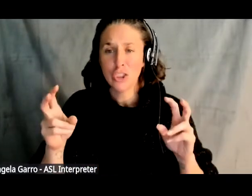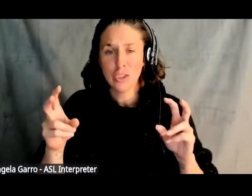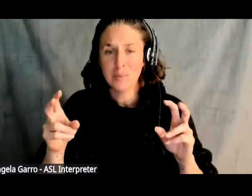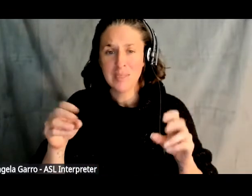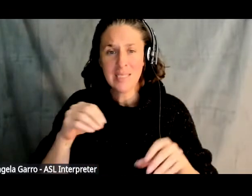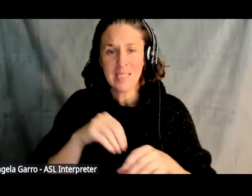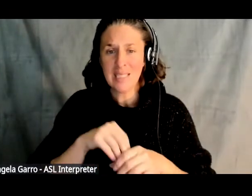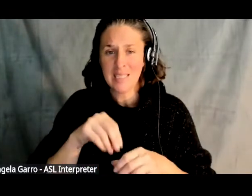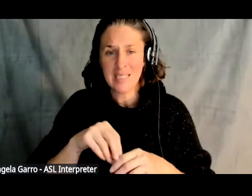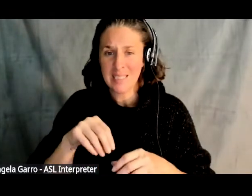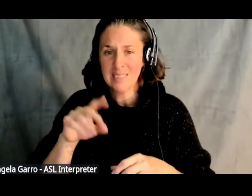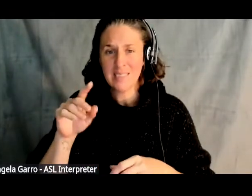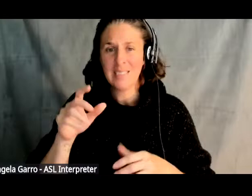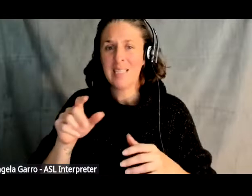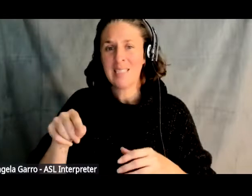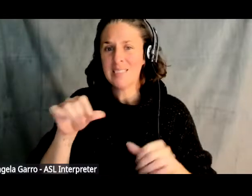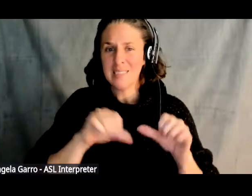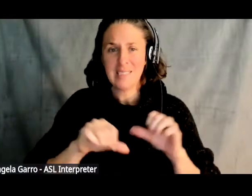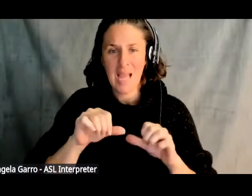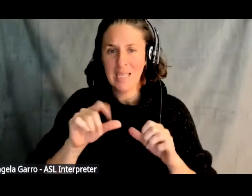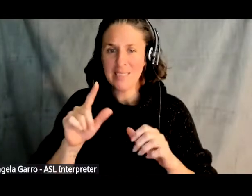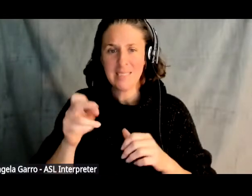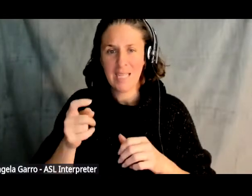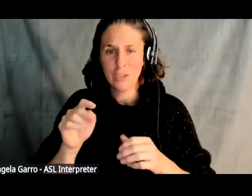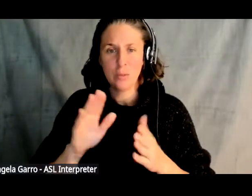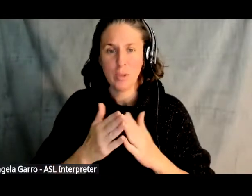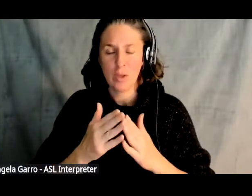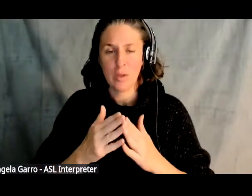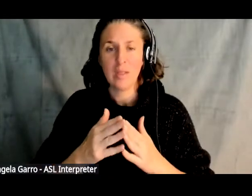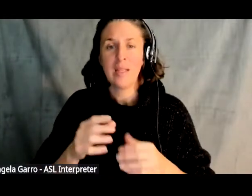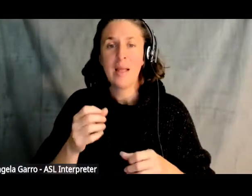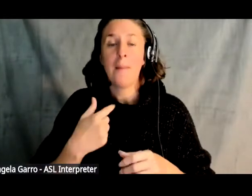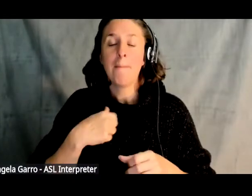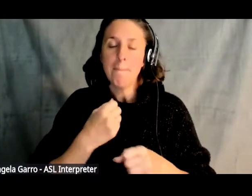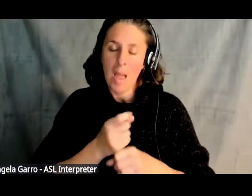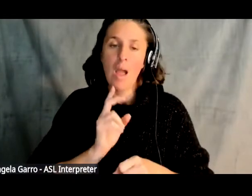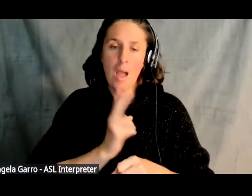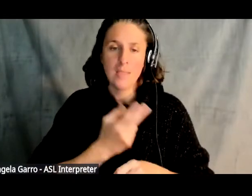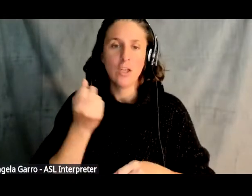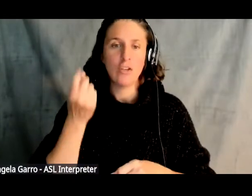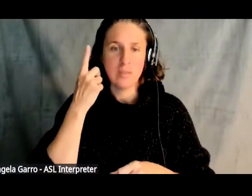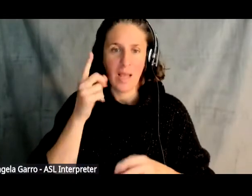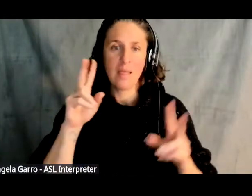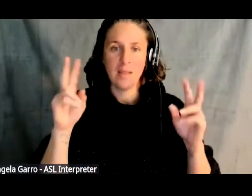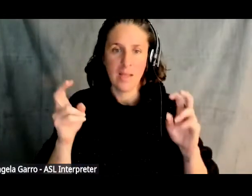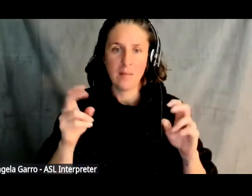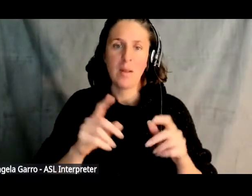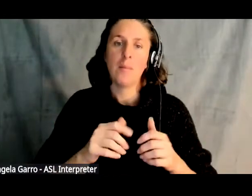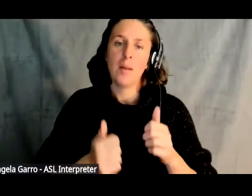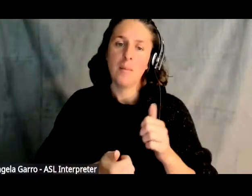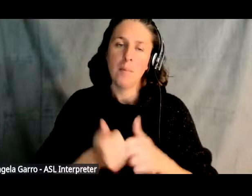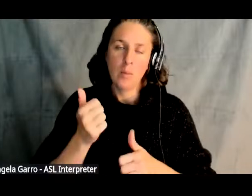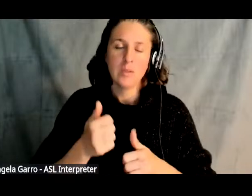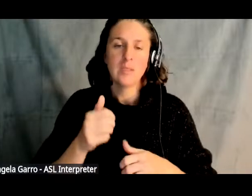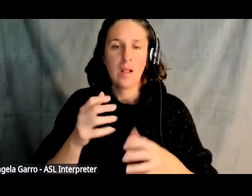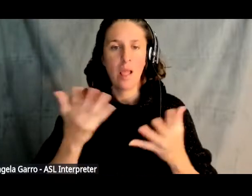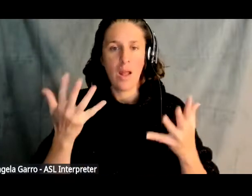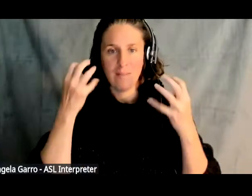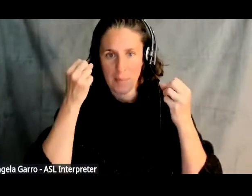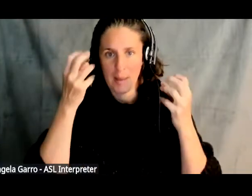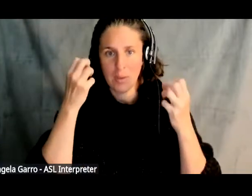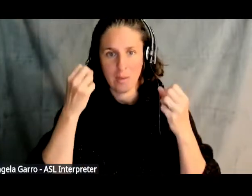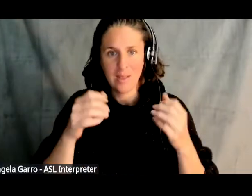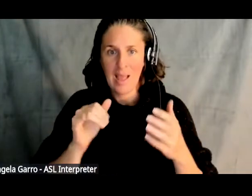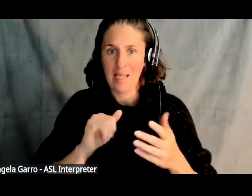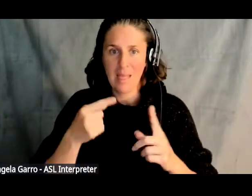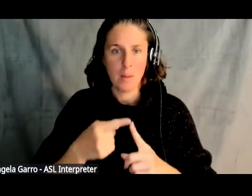We had to memorize them. They would make us understand the topic, but most likely it was a lot of memorization. At that point, I'm like, why am I learning